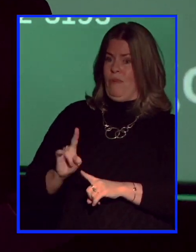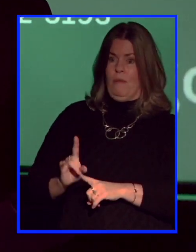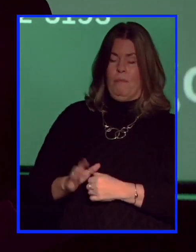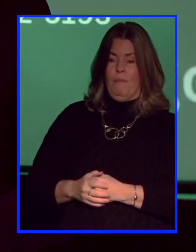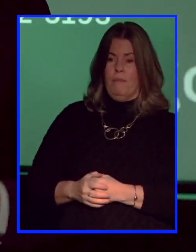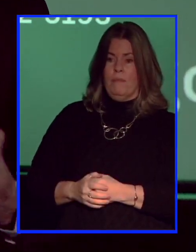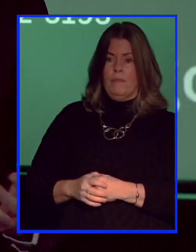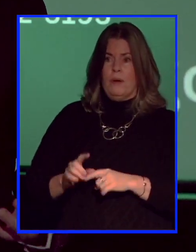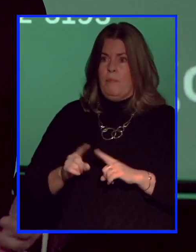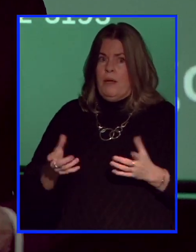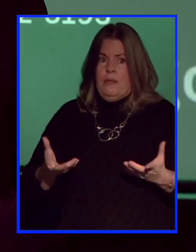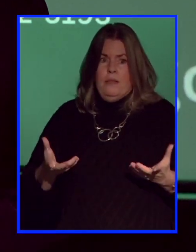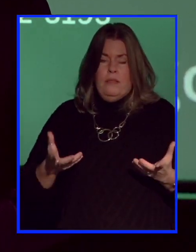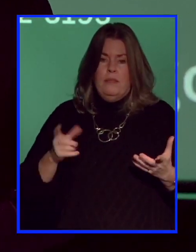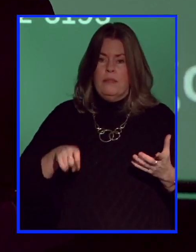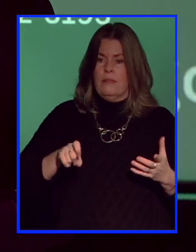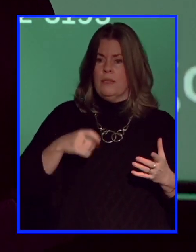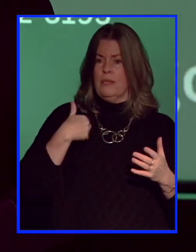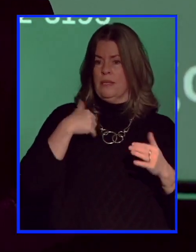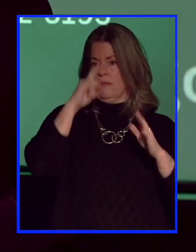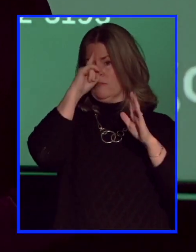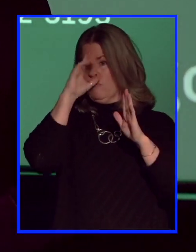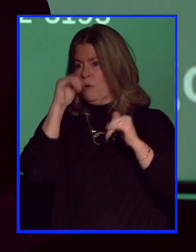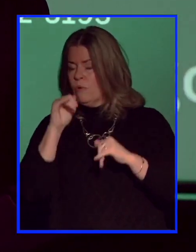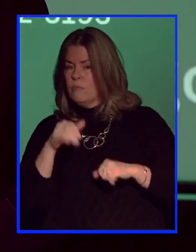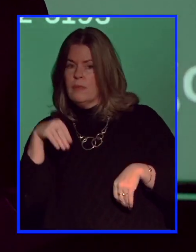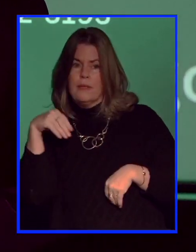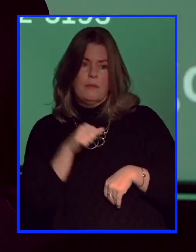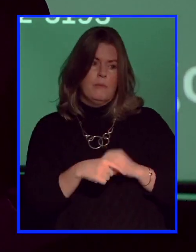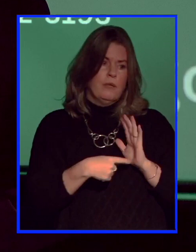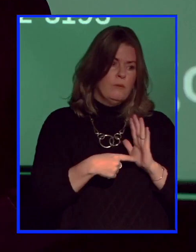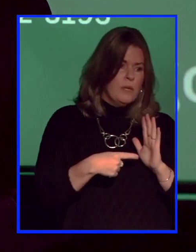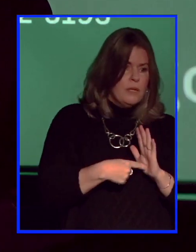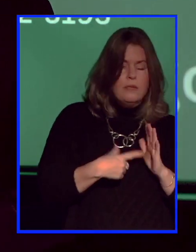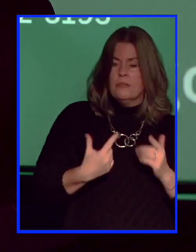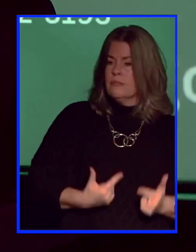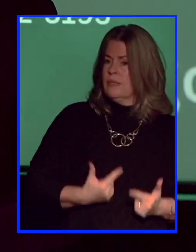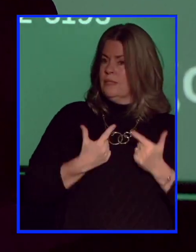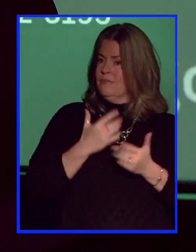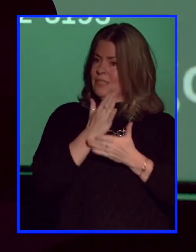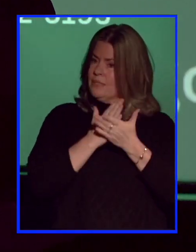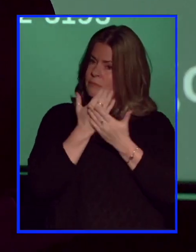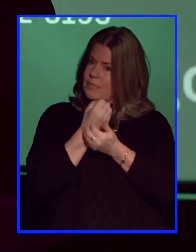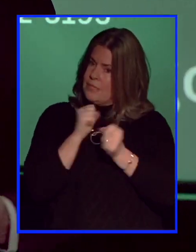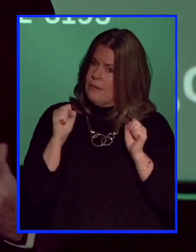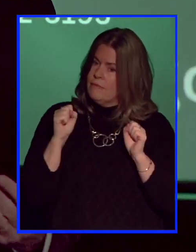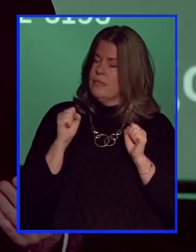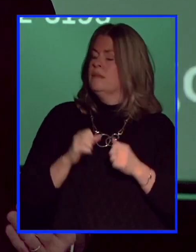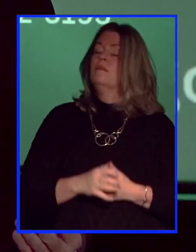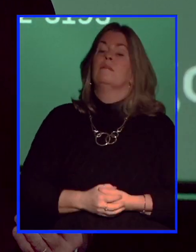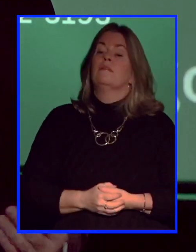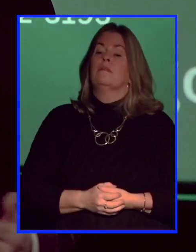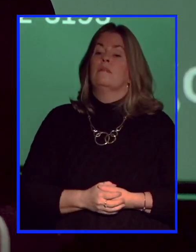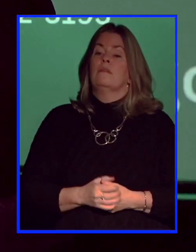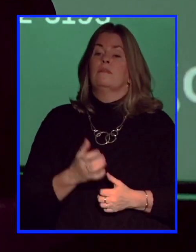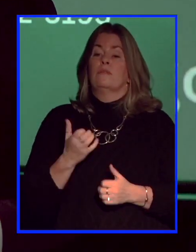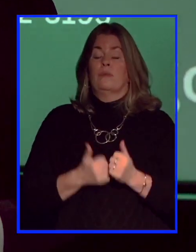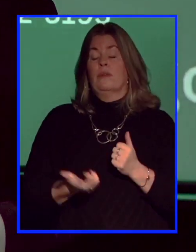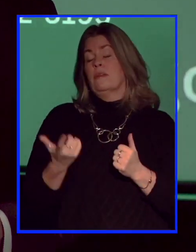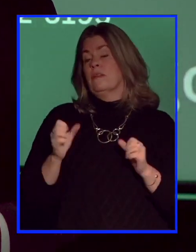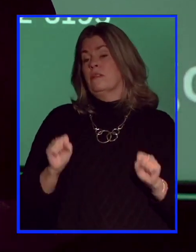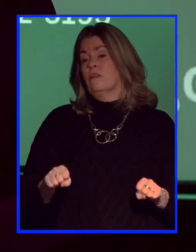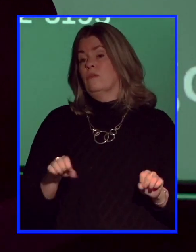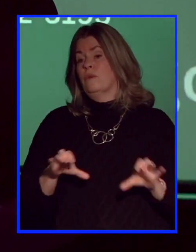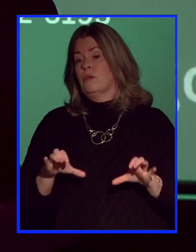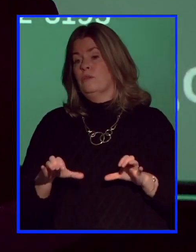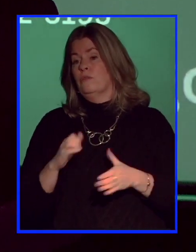chance they've got to have some hope that they can pay their bills and live in some safety. So anything we can do that helps deal